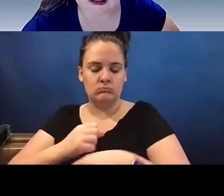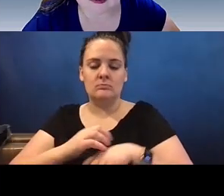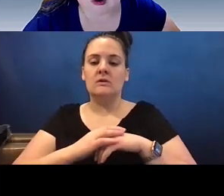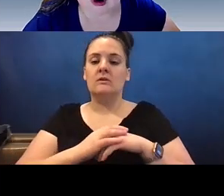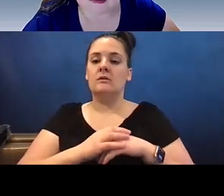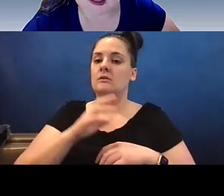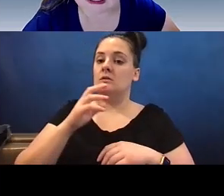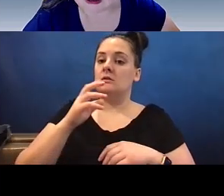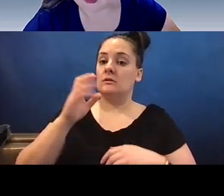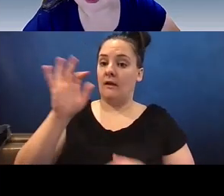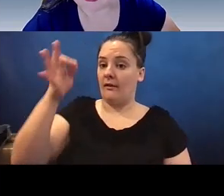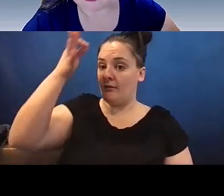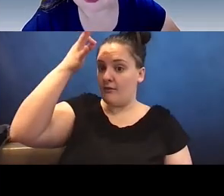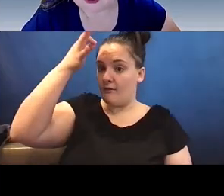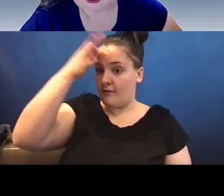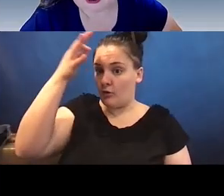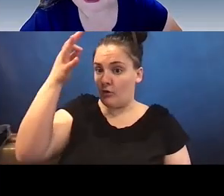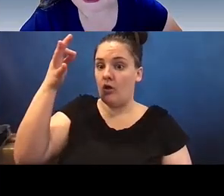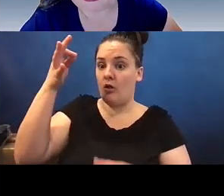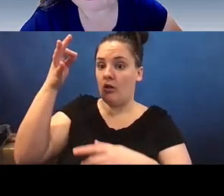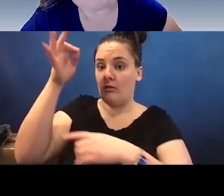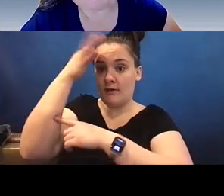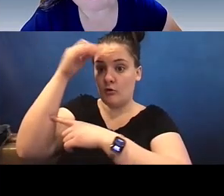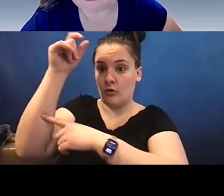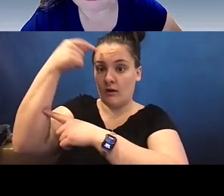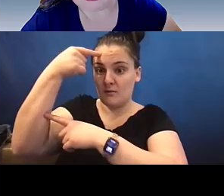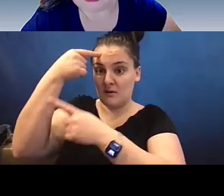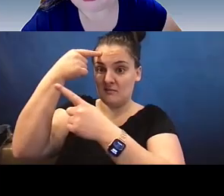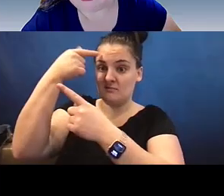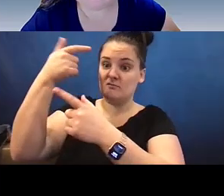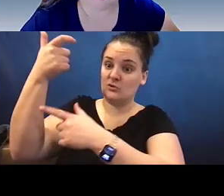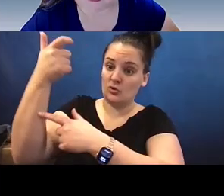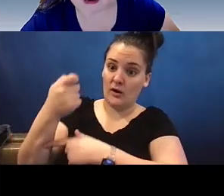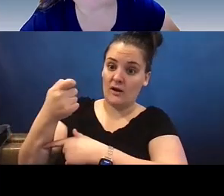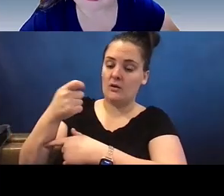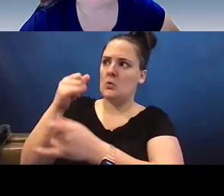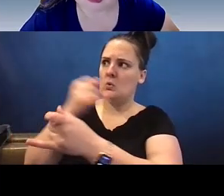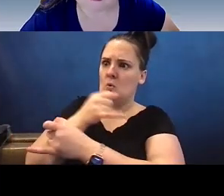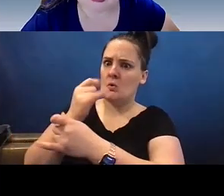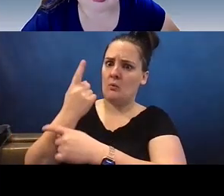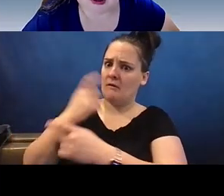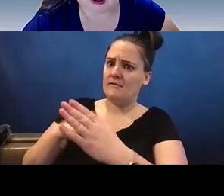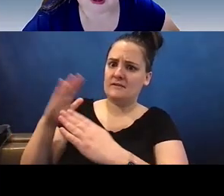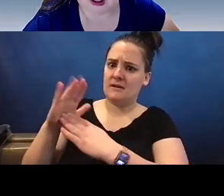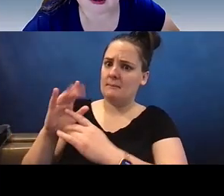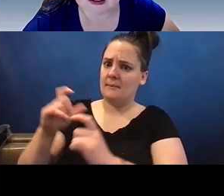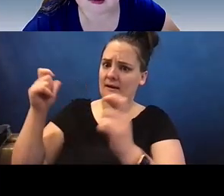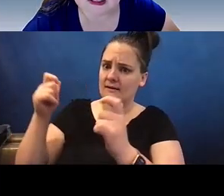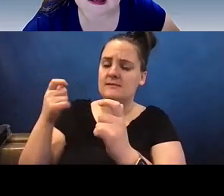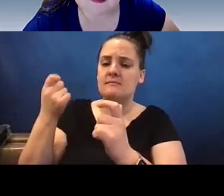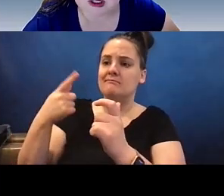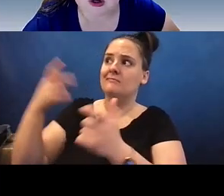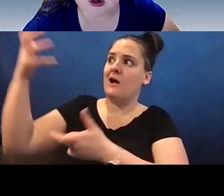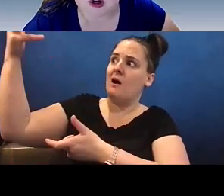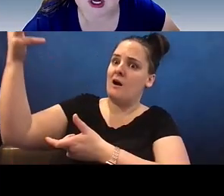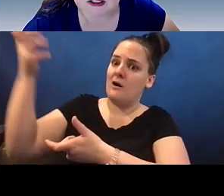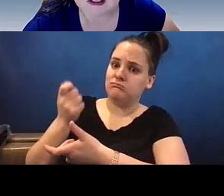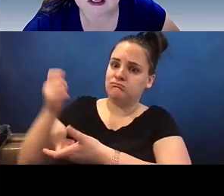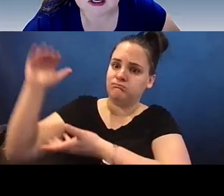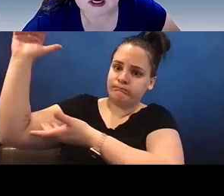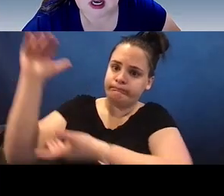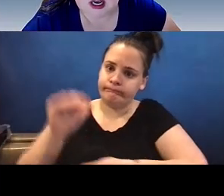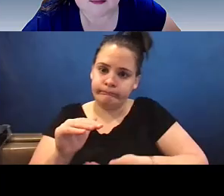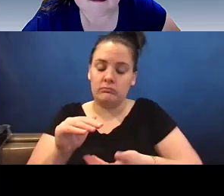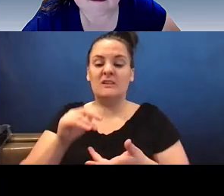largest grants that the federal government has ever given, and each state gets around $200 million. So we submitted our